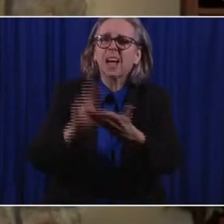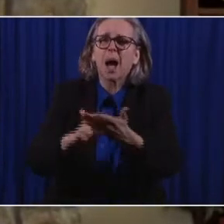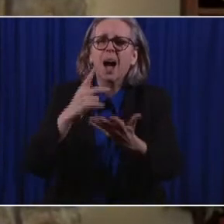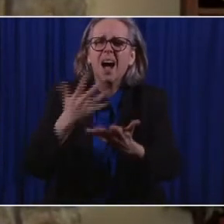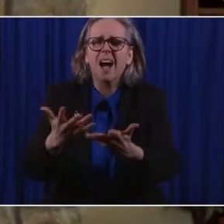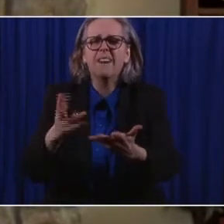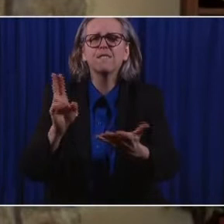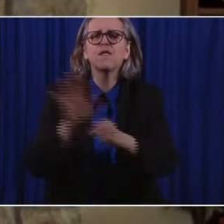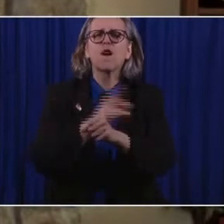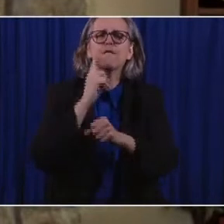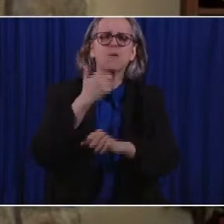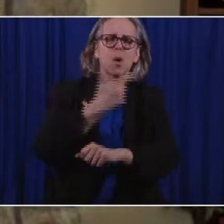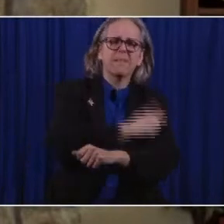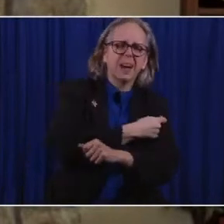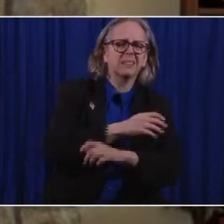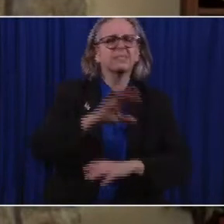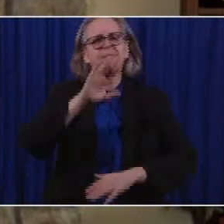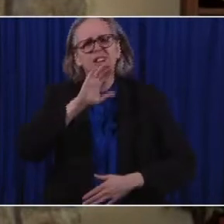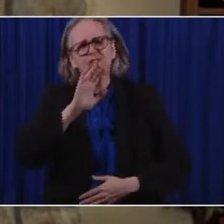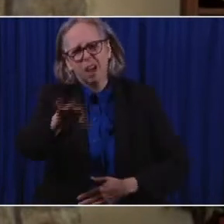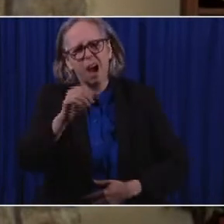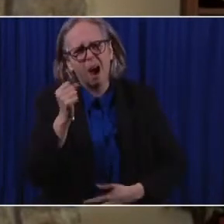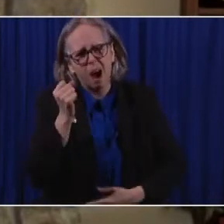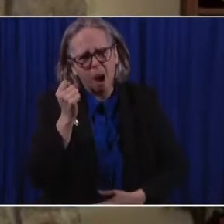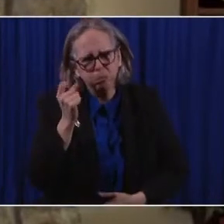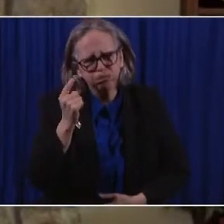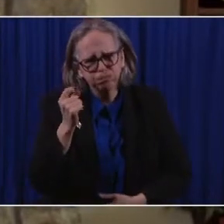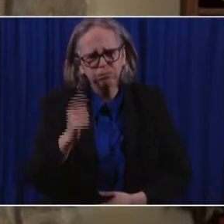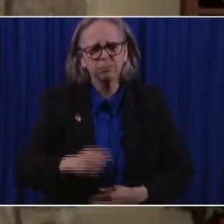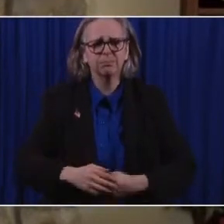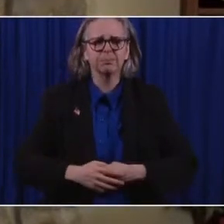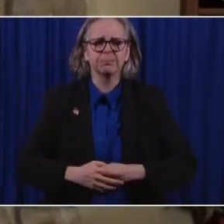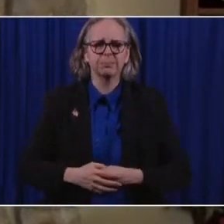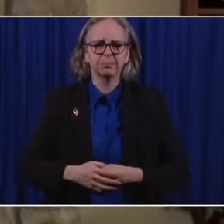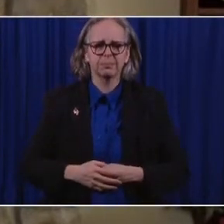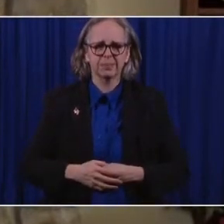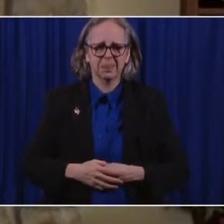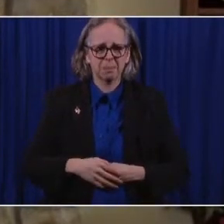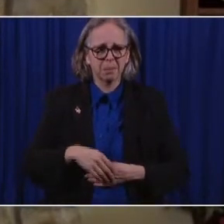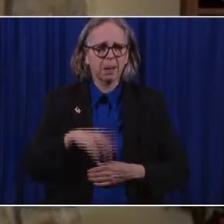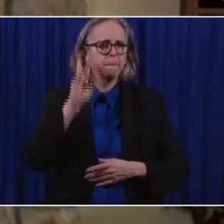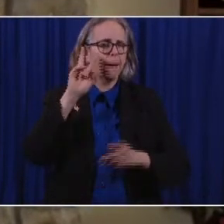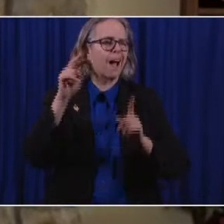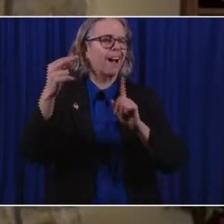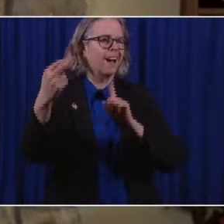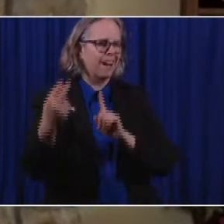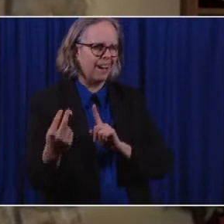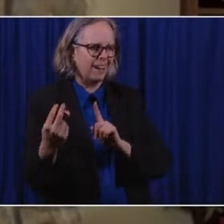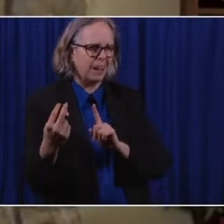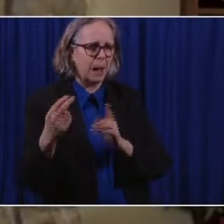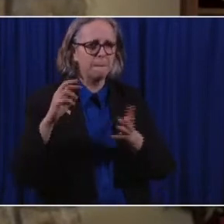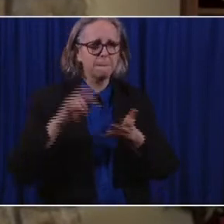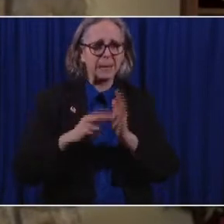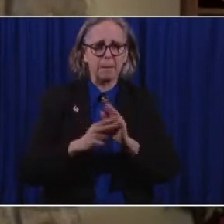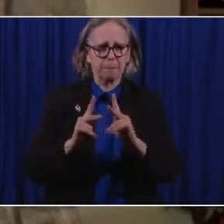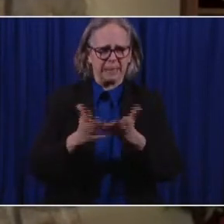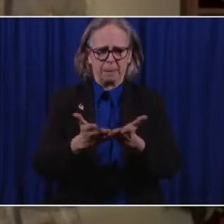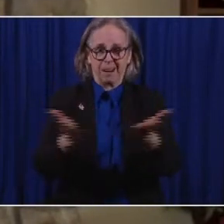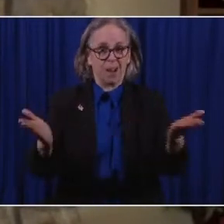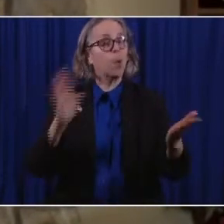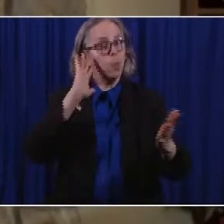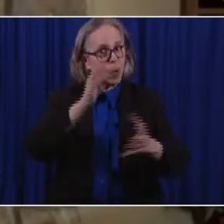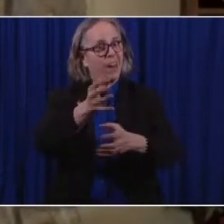and frustrating, but it means that the vaccines are being taken and they're not sitting and they're going to go